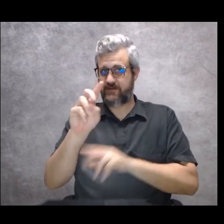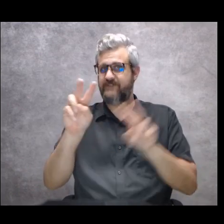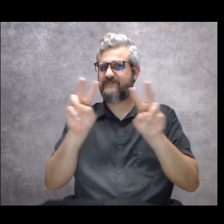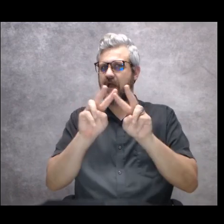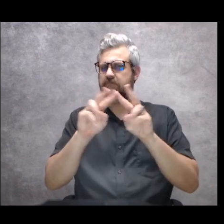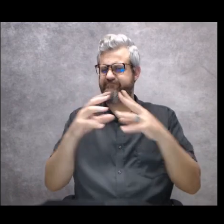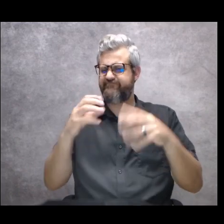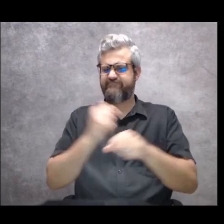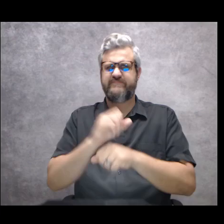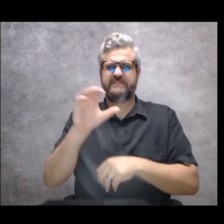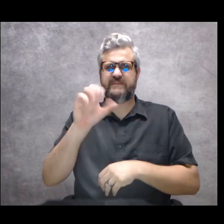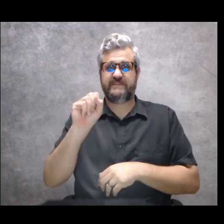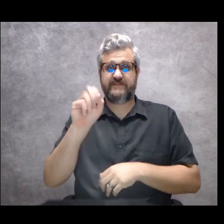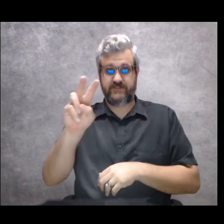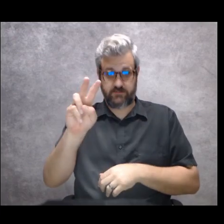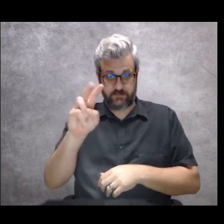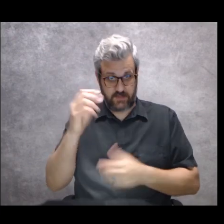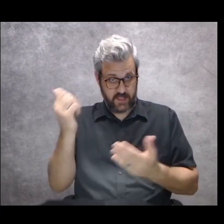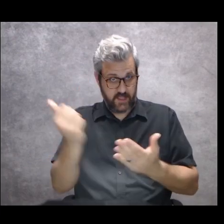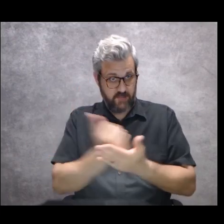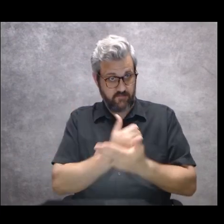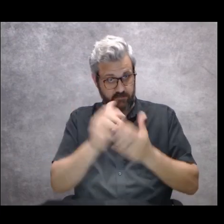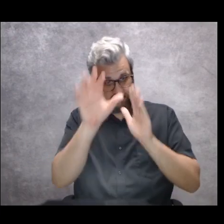selected, click Export.